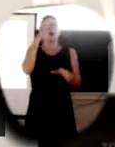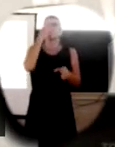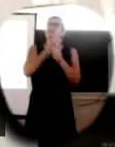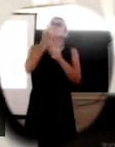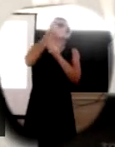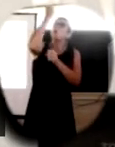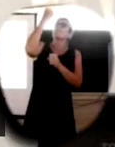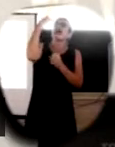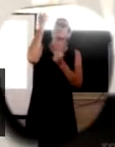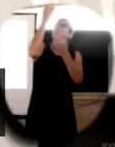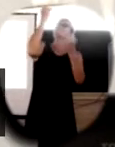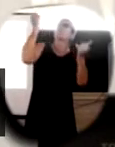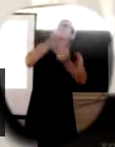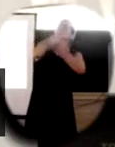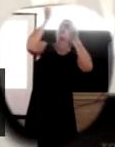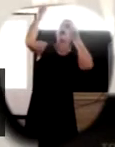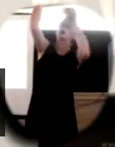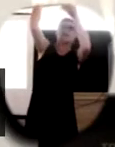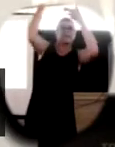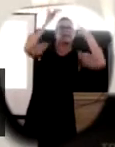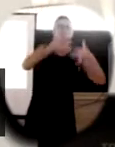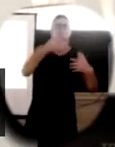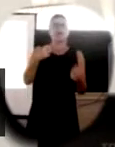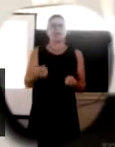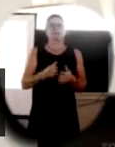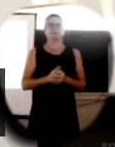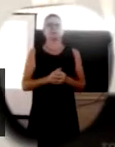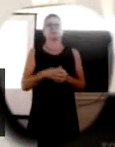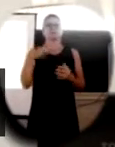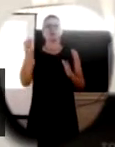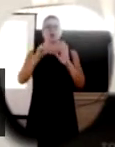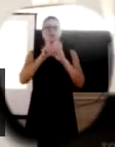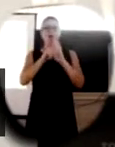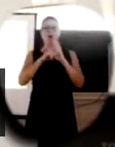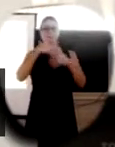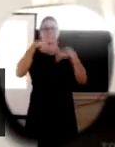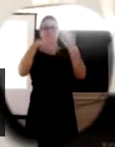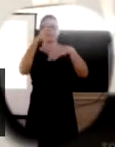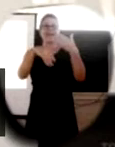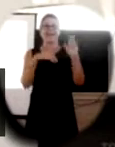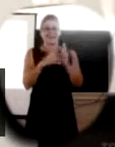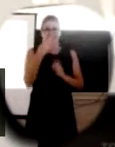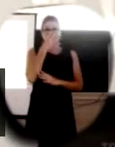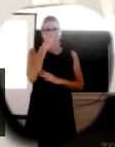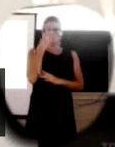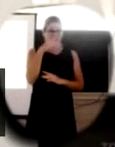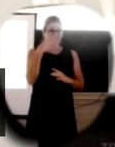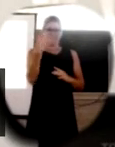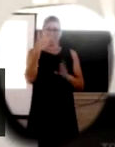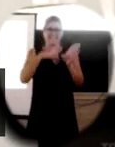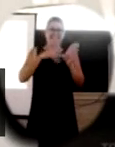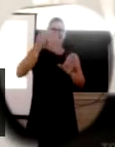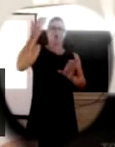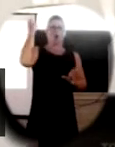grateful. Time passes extremely quickly. It's now 14 years since Joseph received his first gift